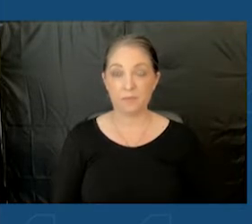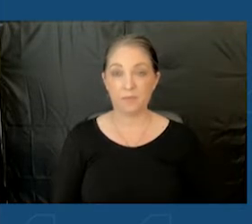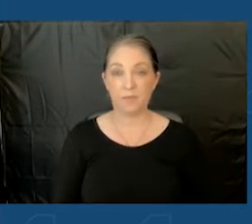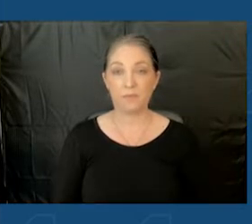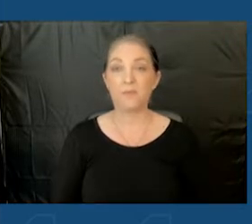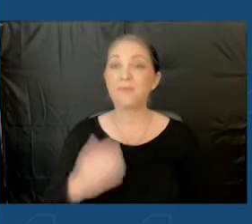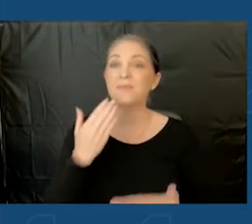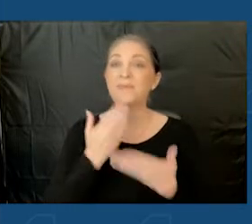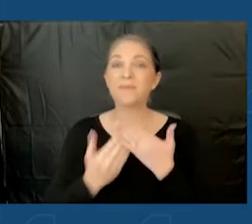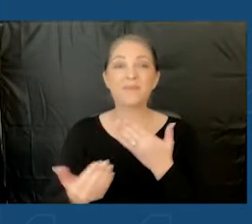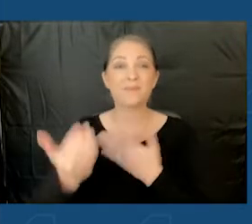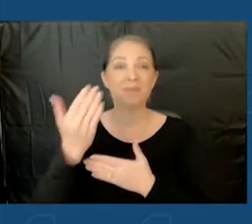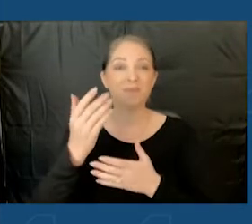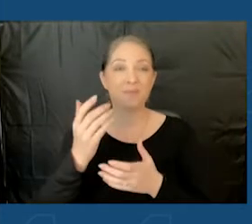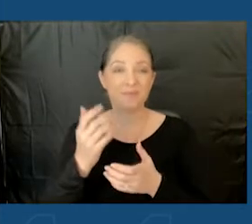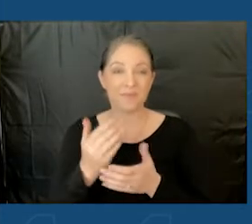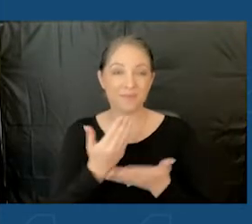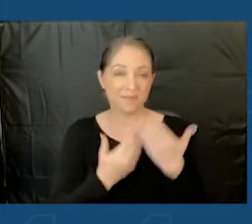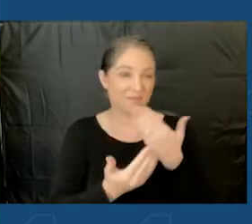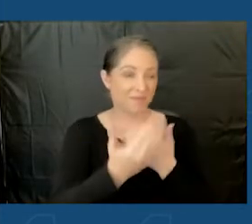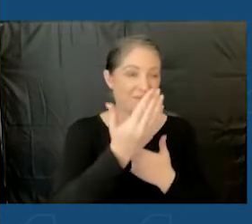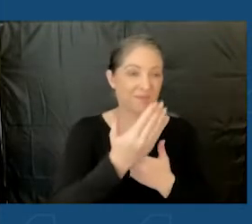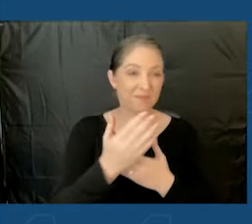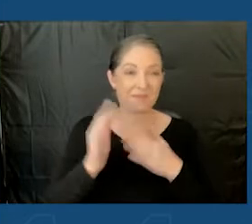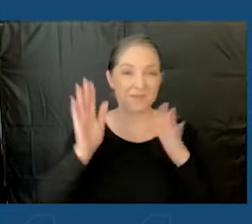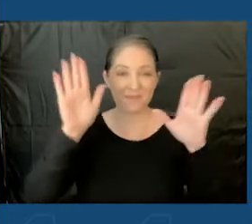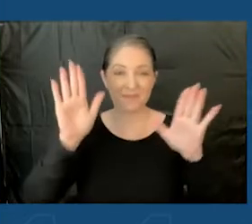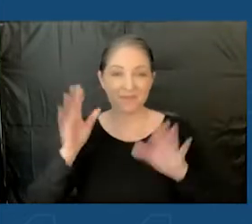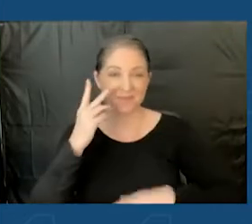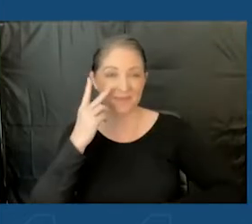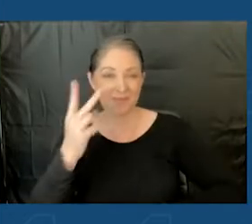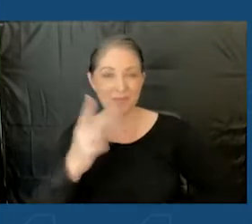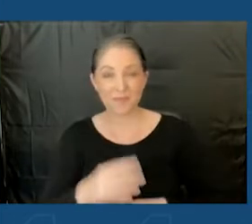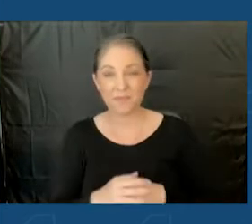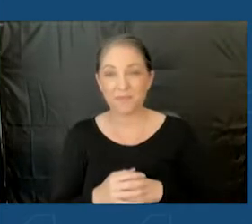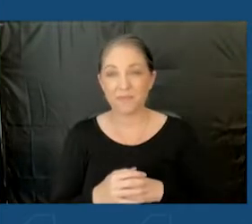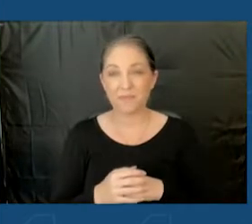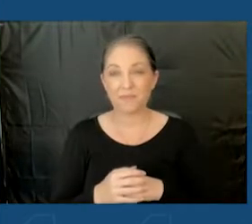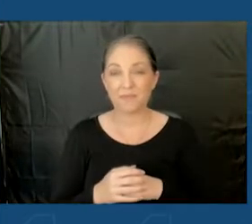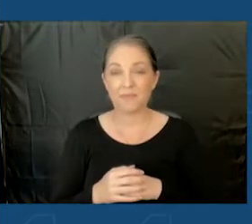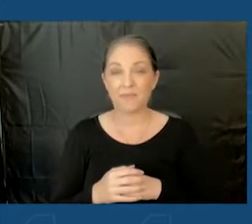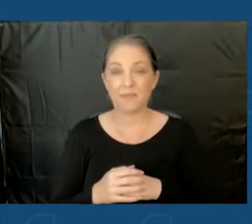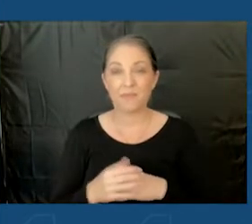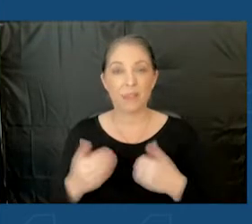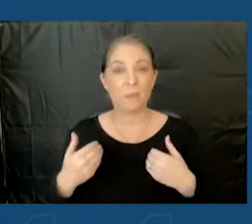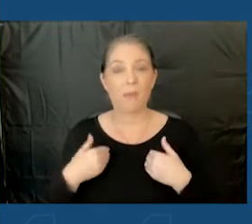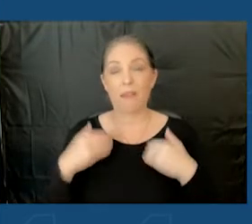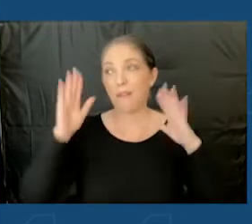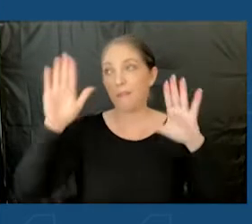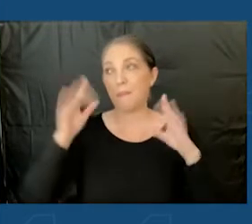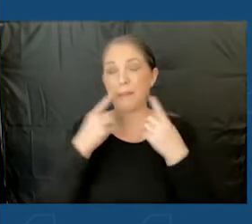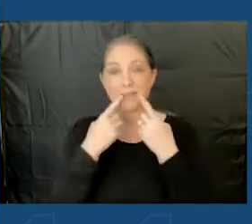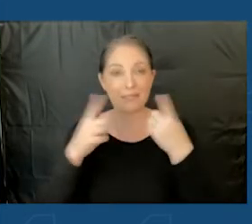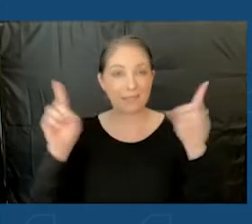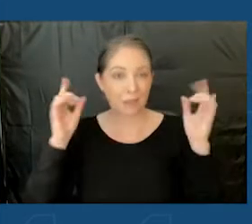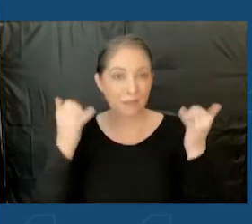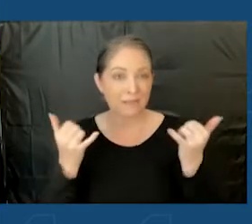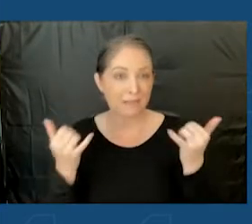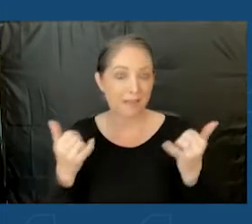Good morning, everyone. Good morning. Great to see you. We've got some incredible announcements here today. I'm so